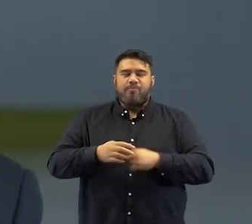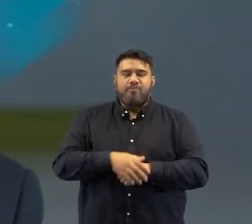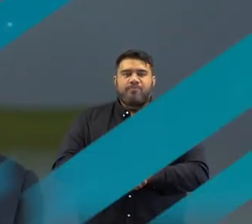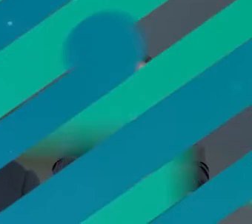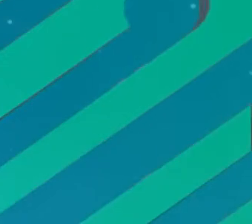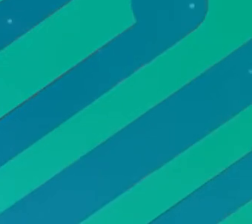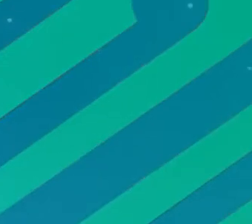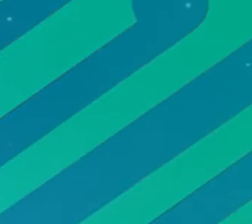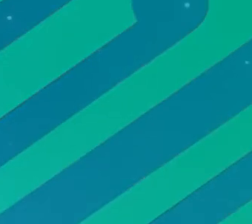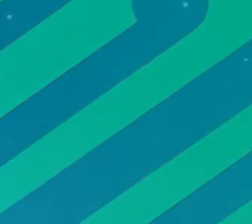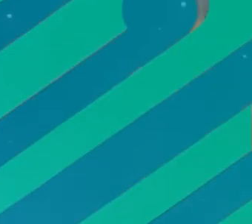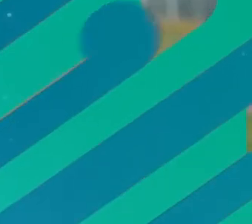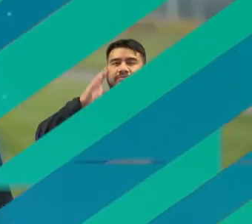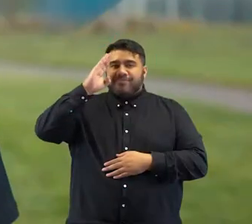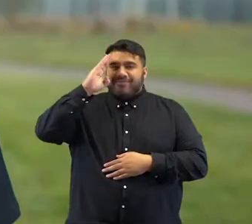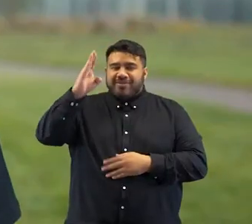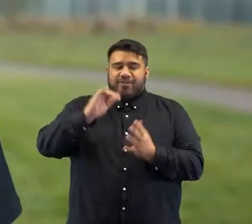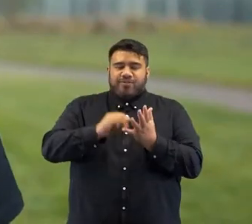spaces.